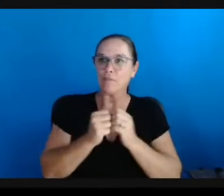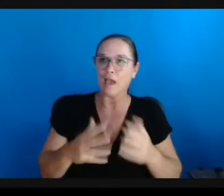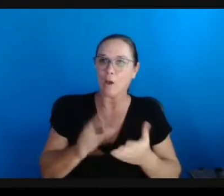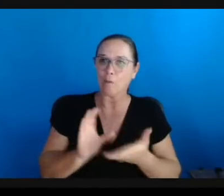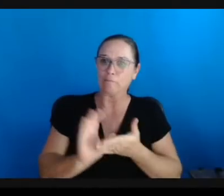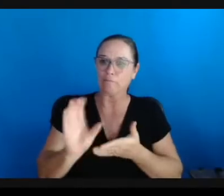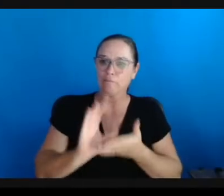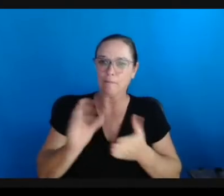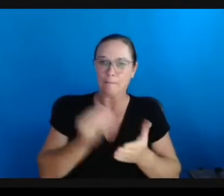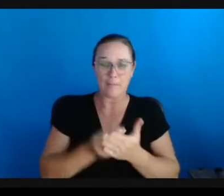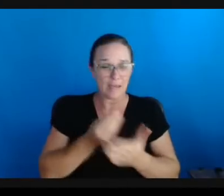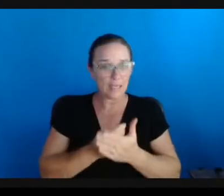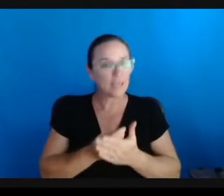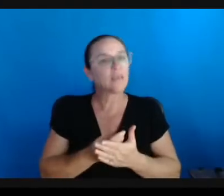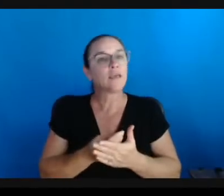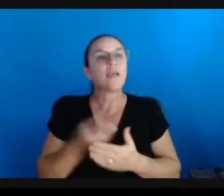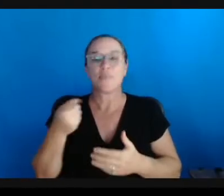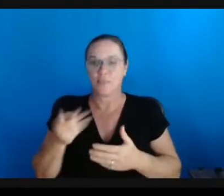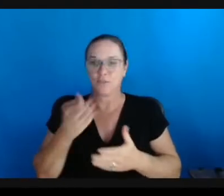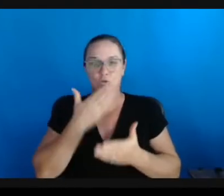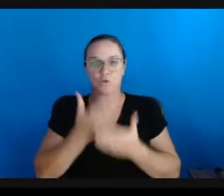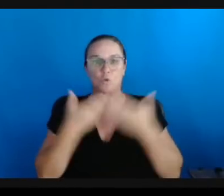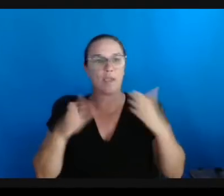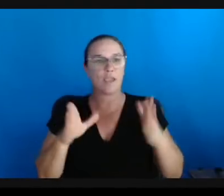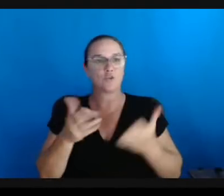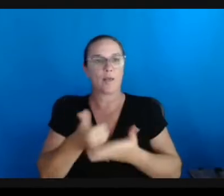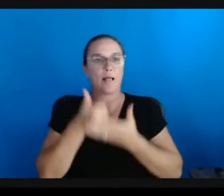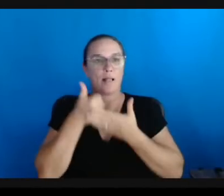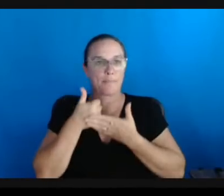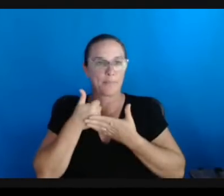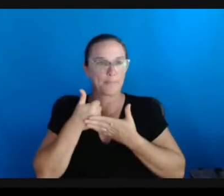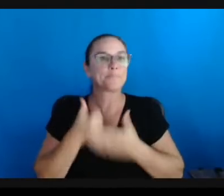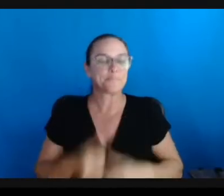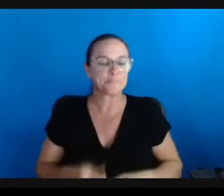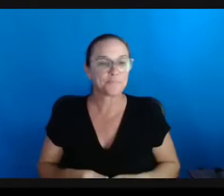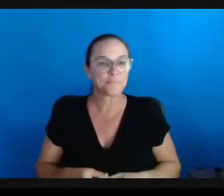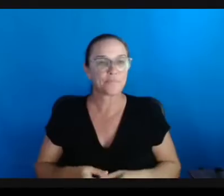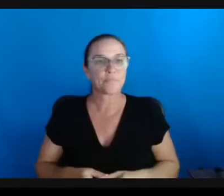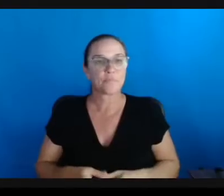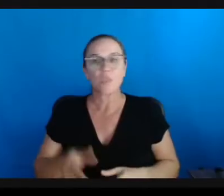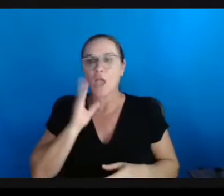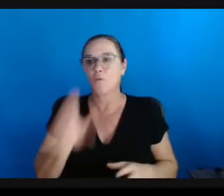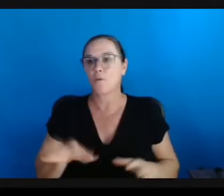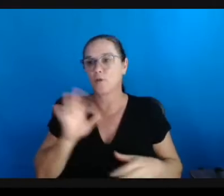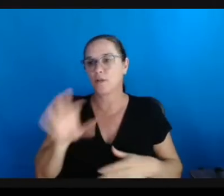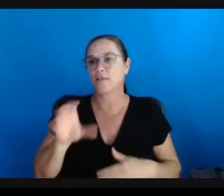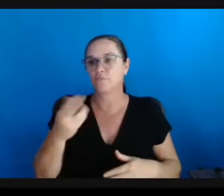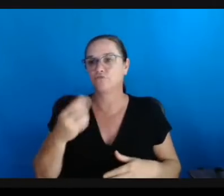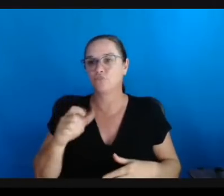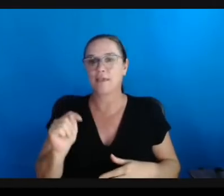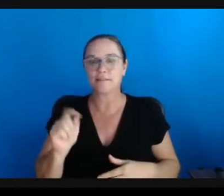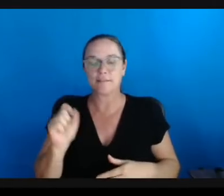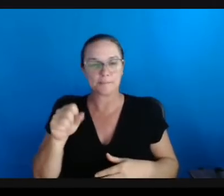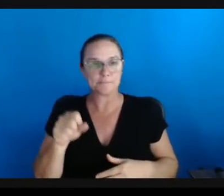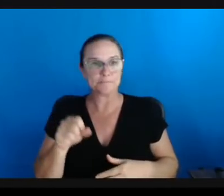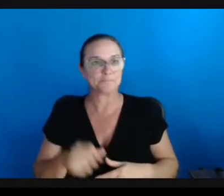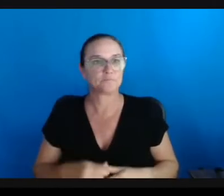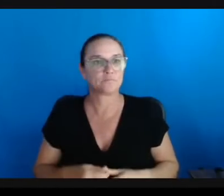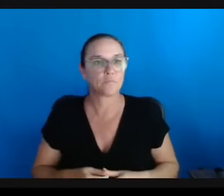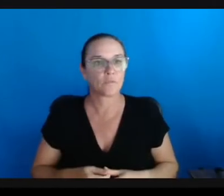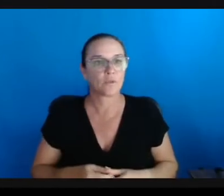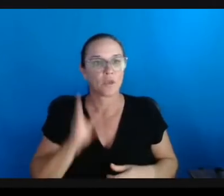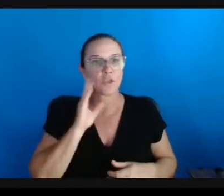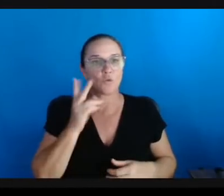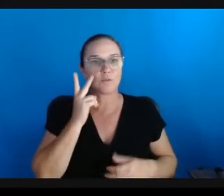to do that as well. I really appreciate it. Absolutely. Yep. I'll put that in the chat as soon as we get wrapped up here. You'll see that go out